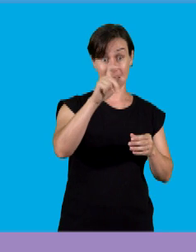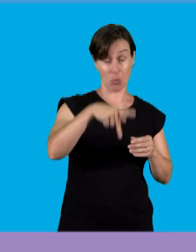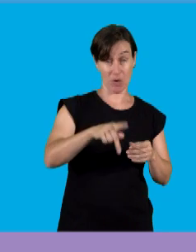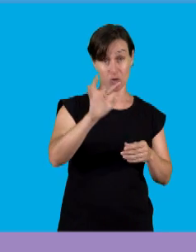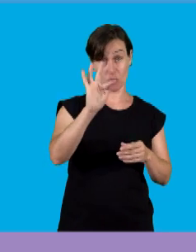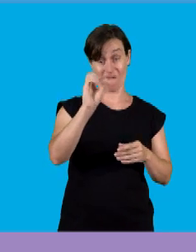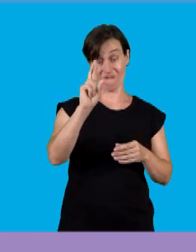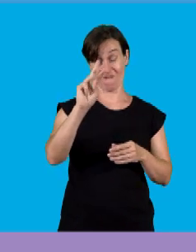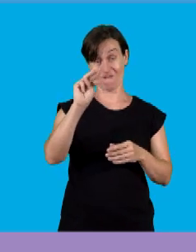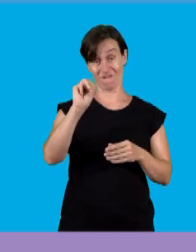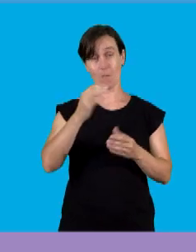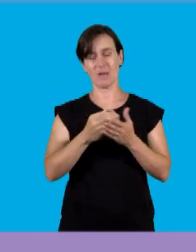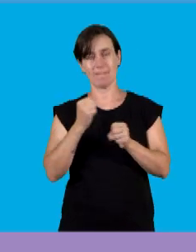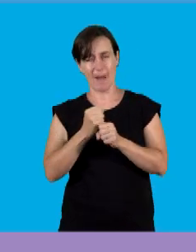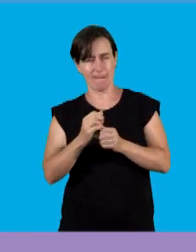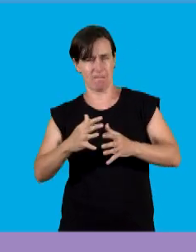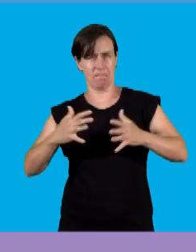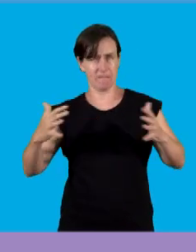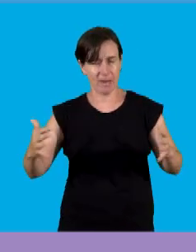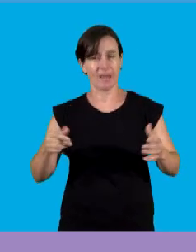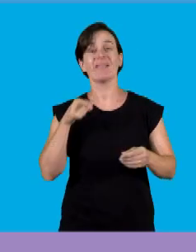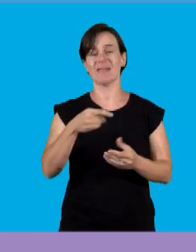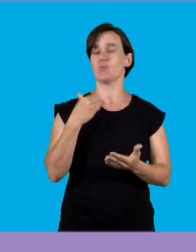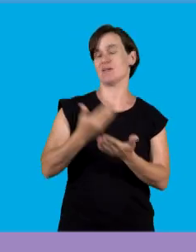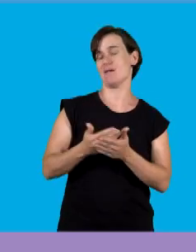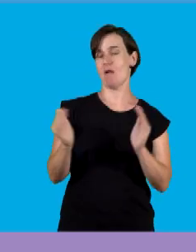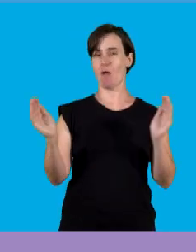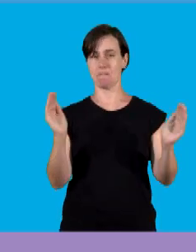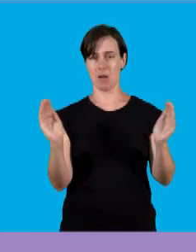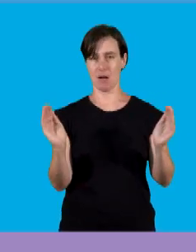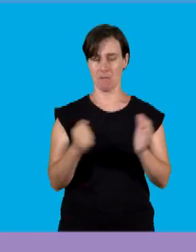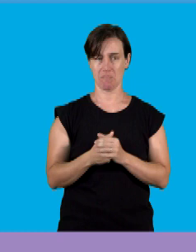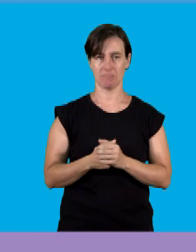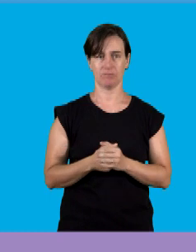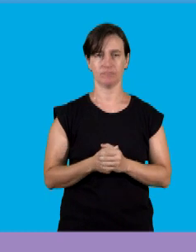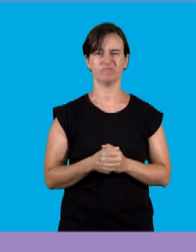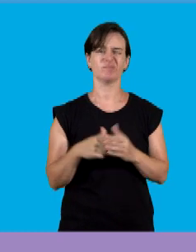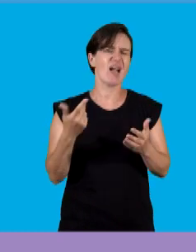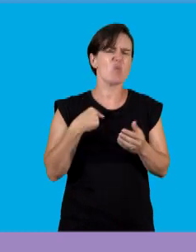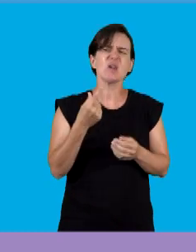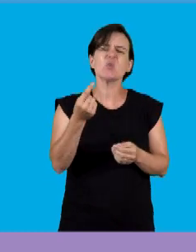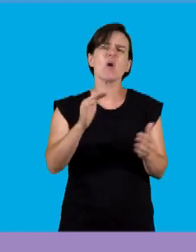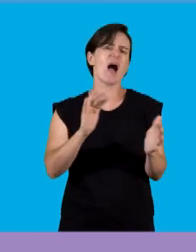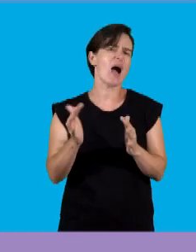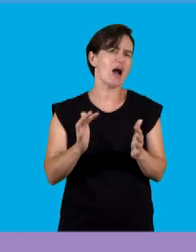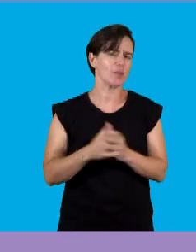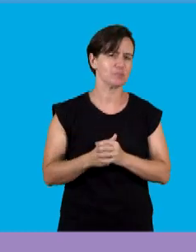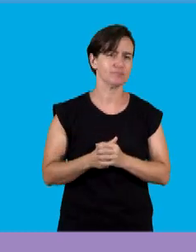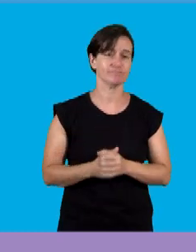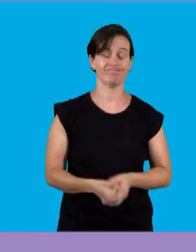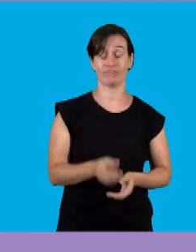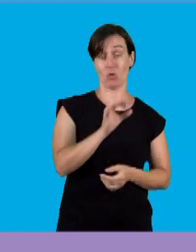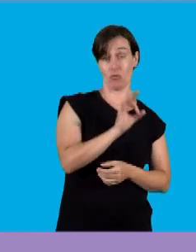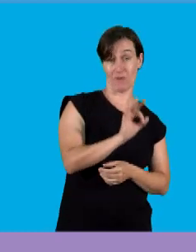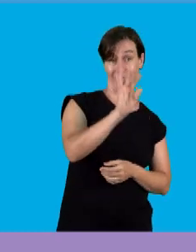and then we can compare the two integers. Let's look at how we can do this. So now when we have